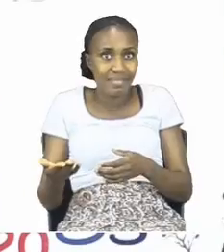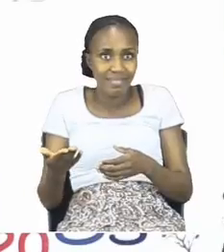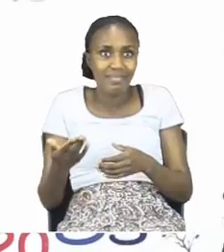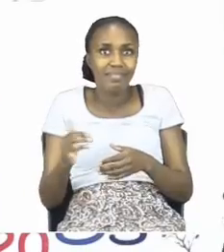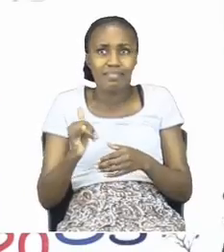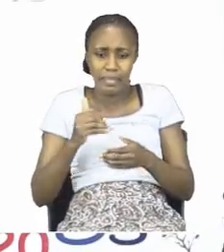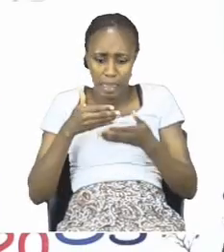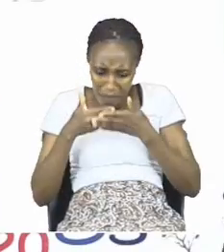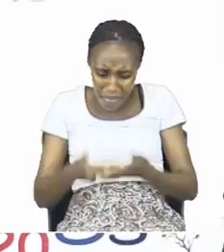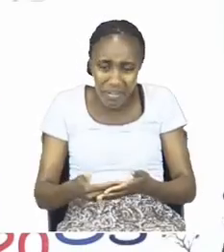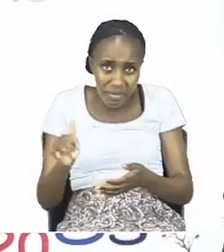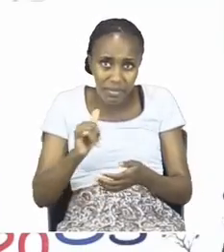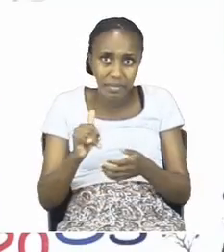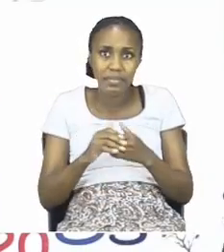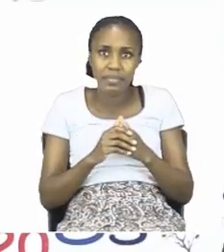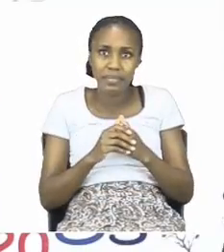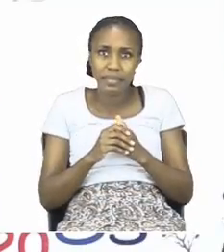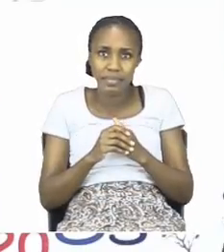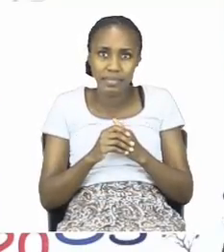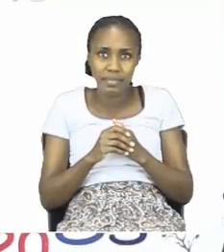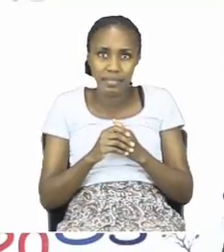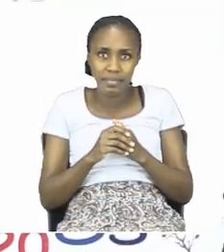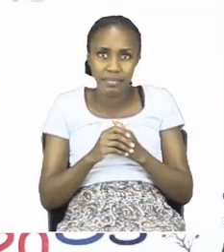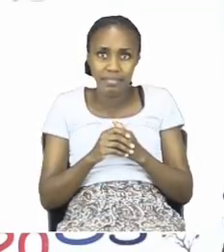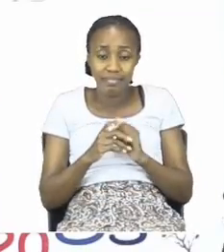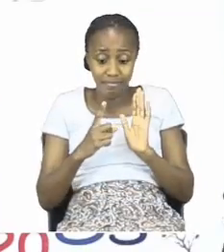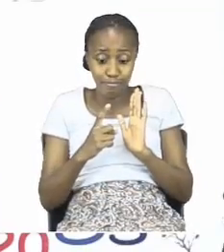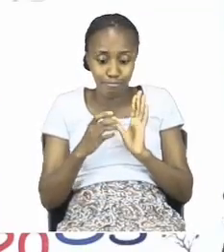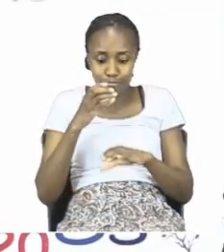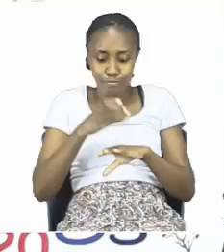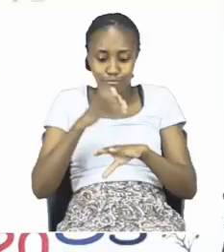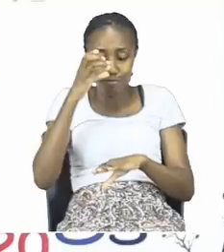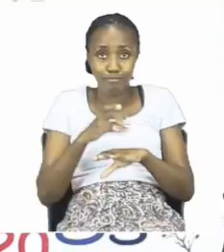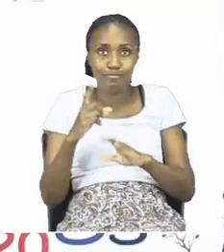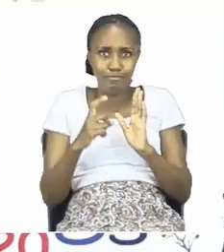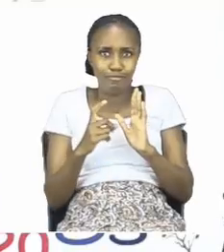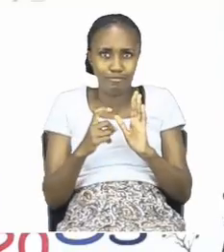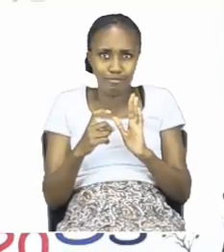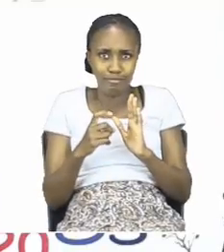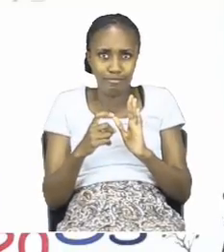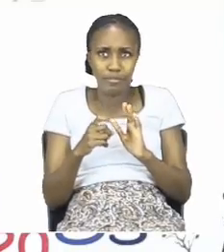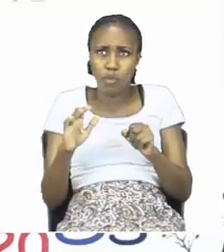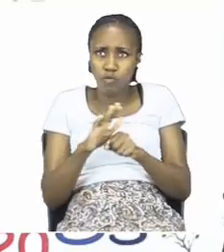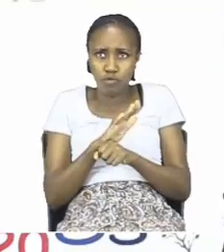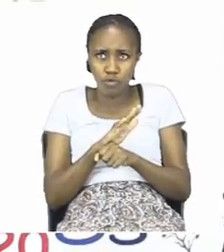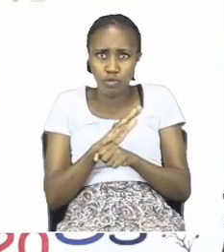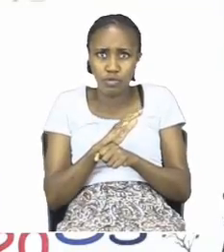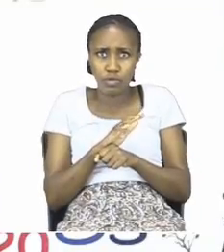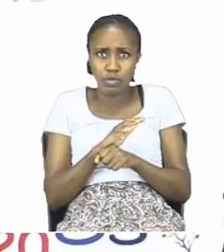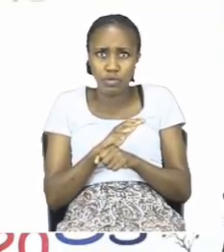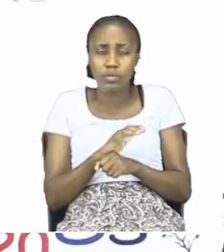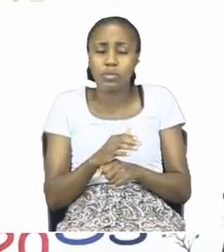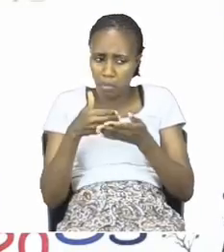which ones are heavier. Now, the first thing I'm going to use is the sanitizer bottle. At the moment, it's full and it actually feels